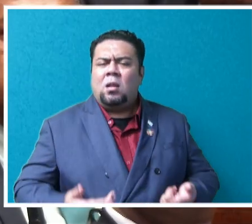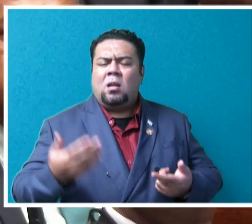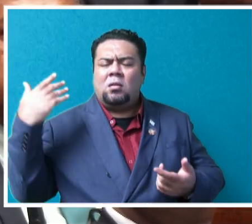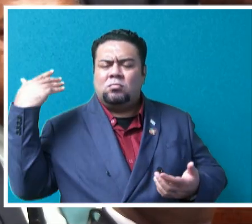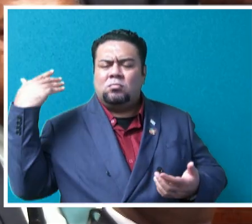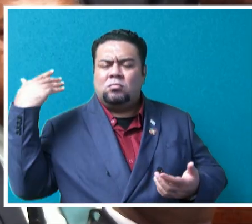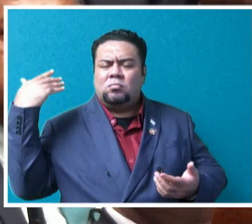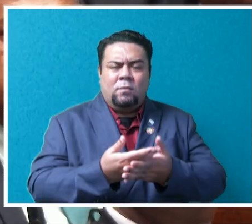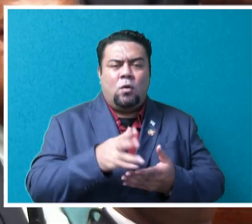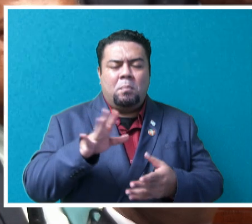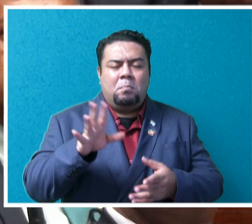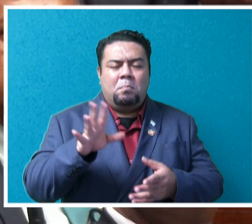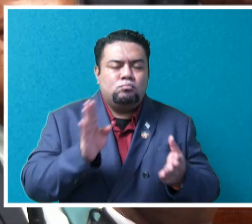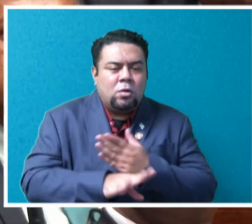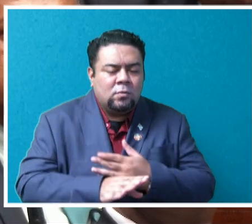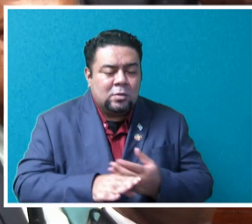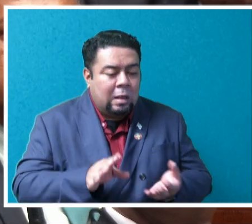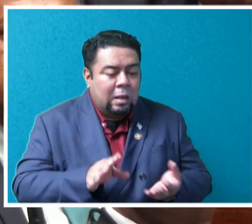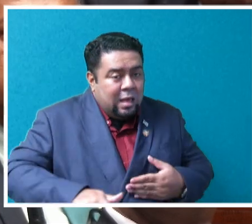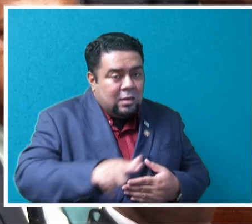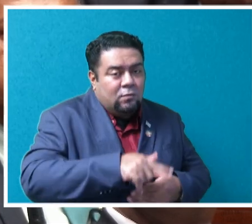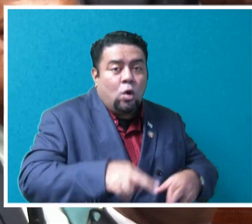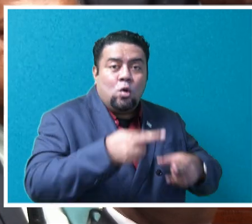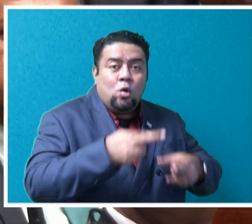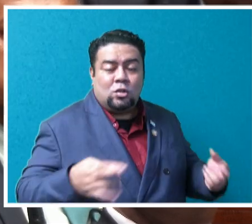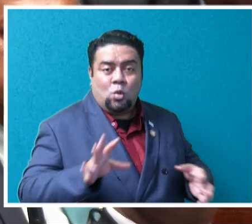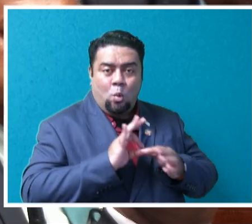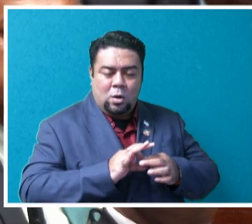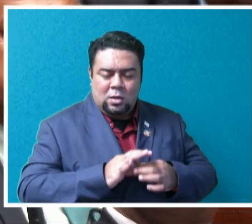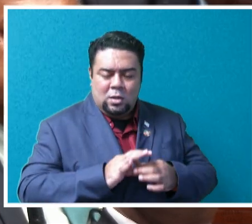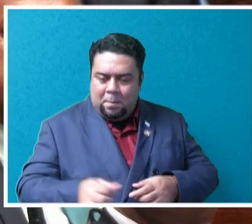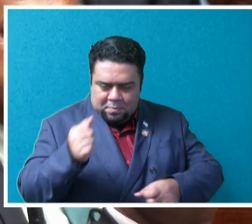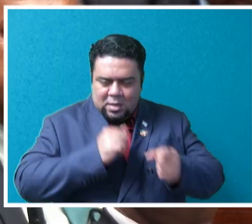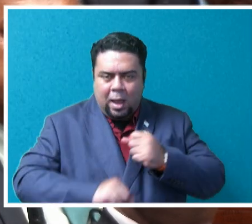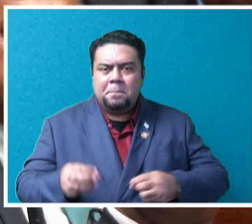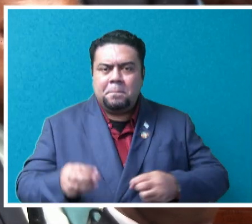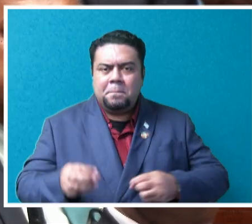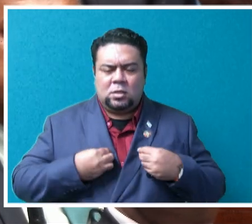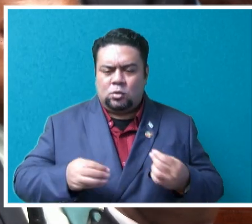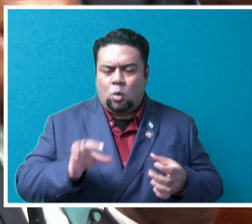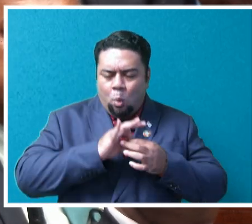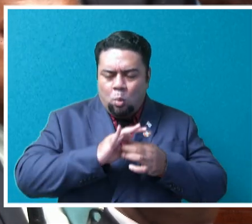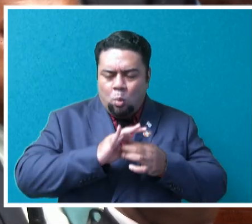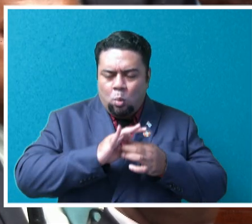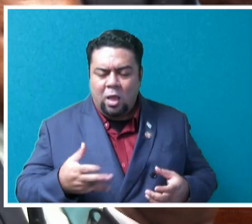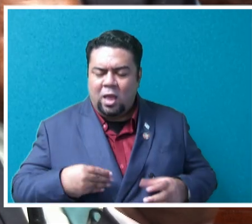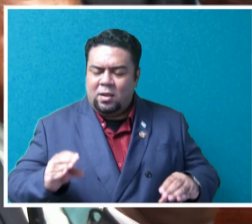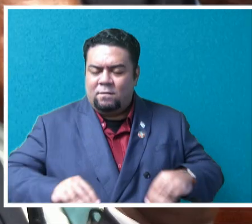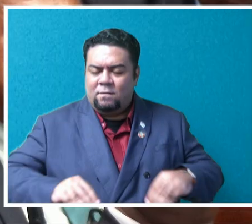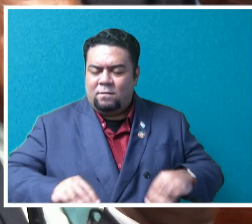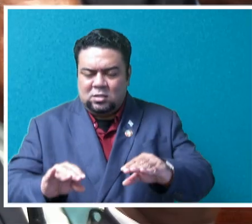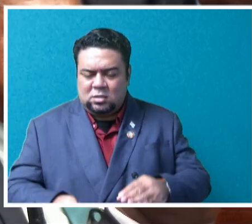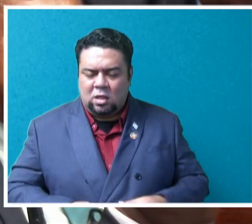lending, enabling resources owners to become entrepreneurs and investors rather than remaining